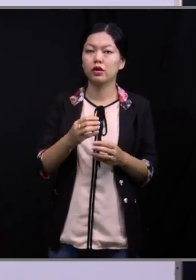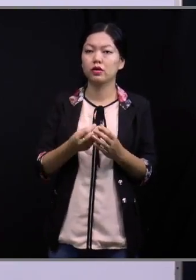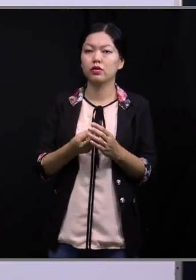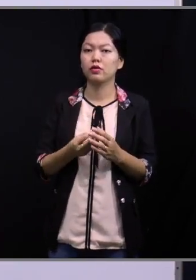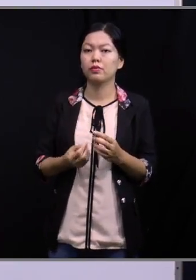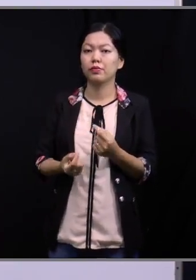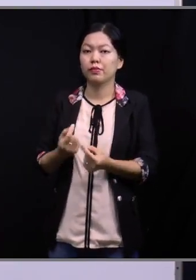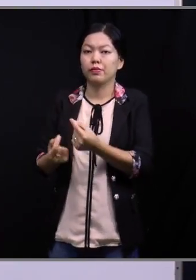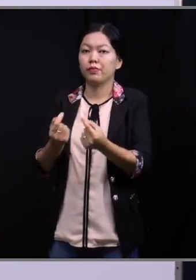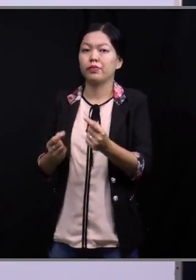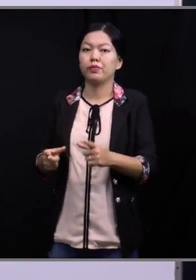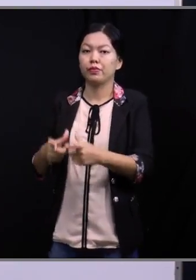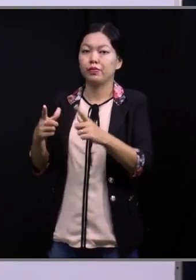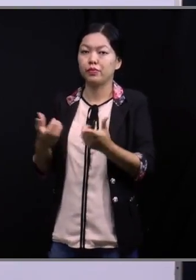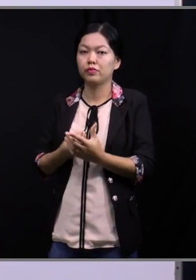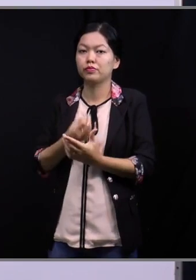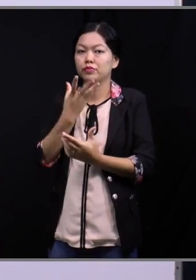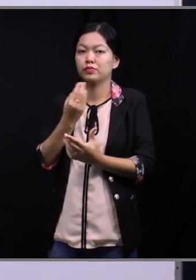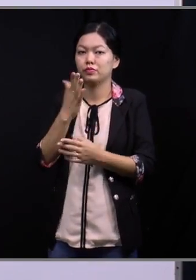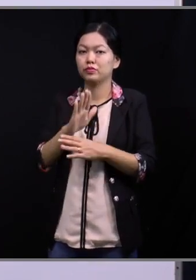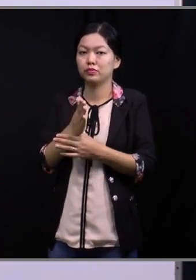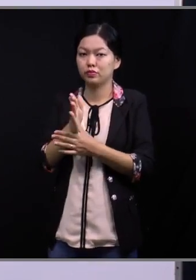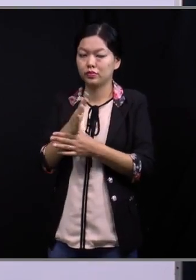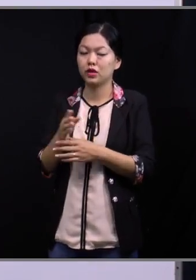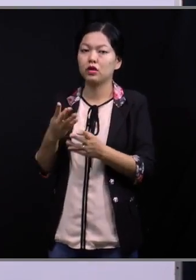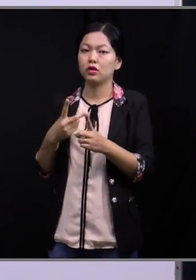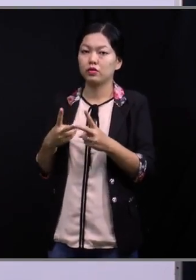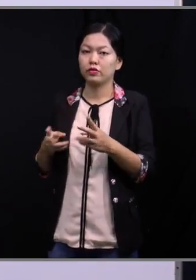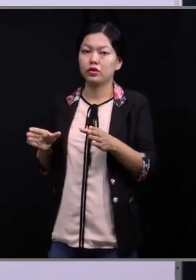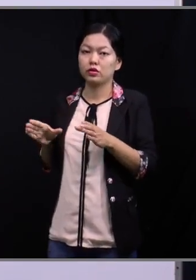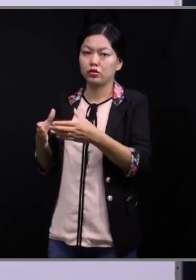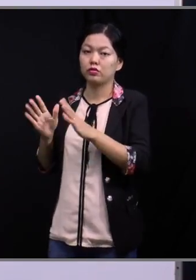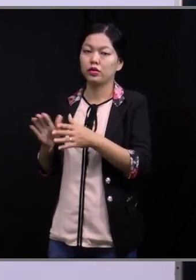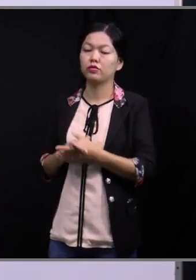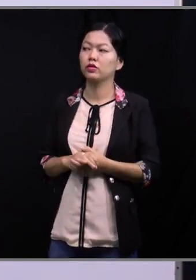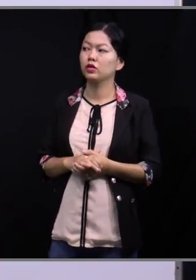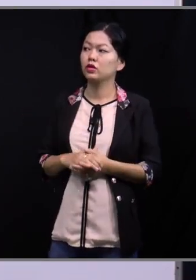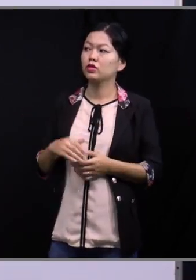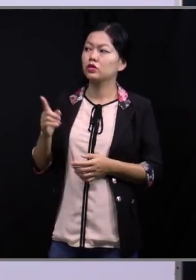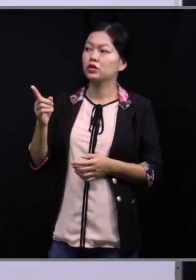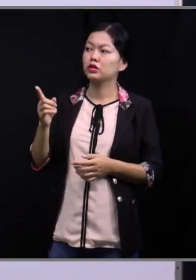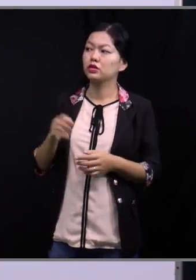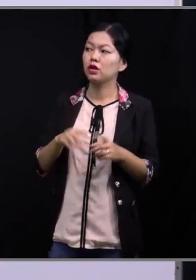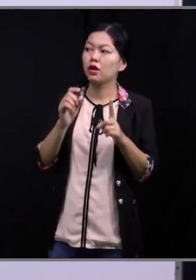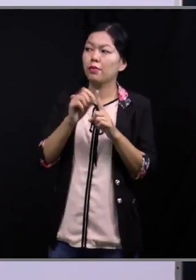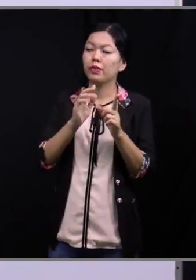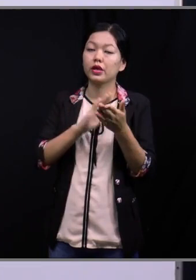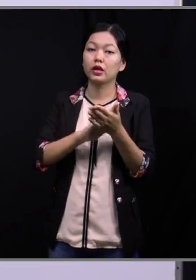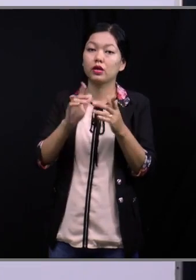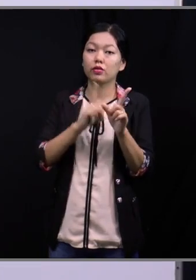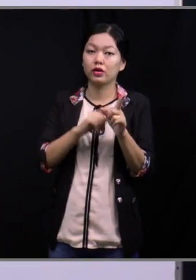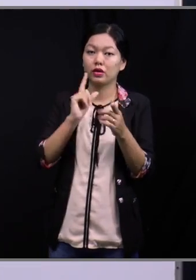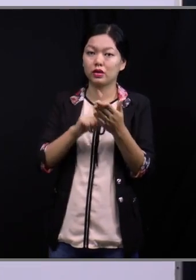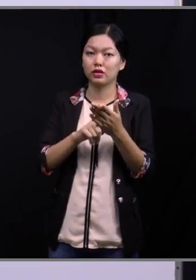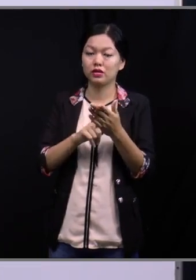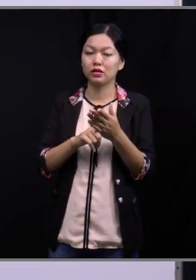the division angiospermae. So the term division is used in case of plants, while the term phylum is used in case of